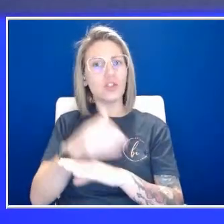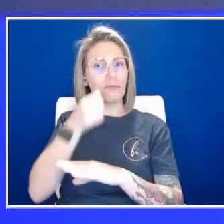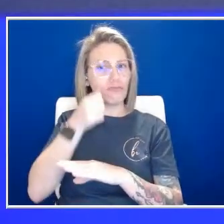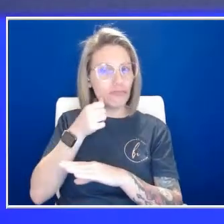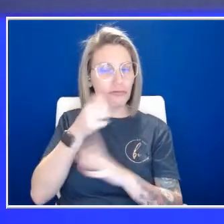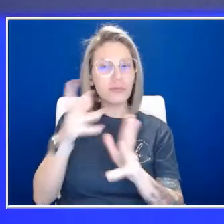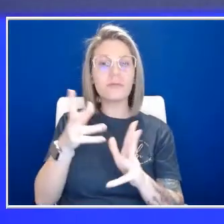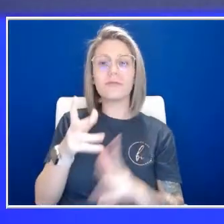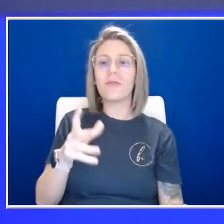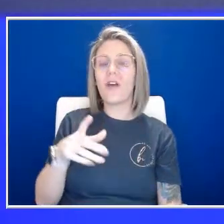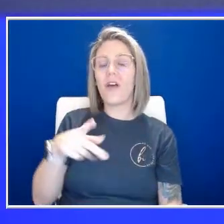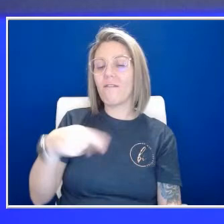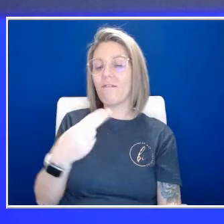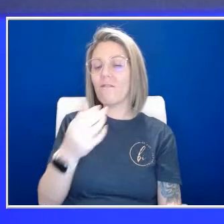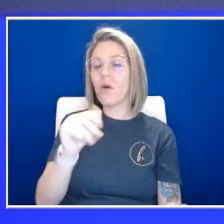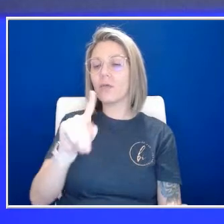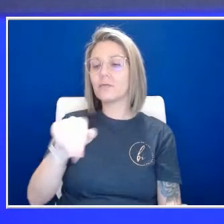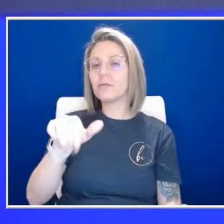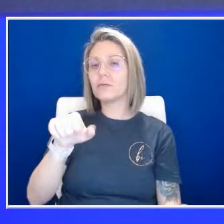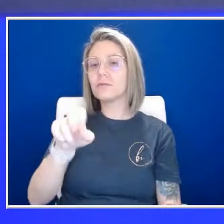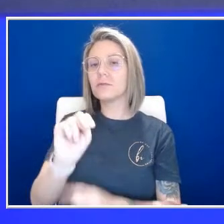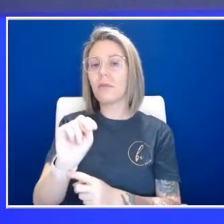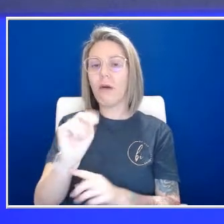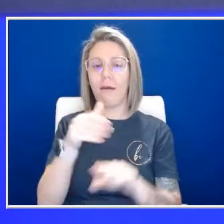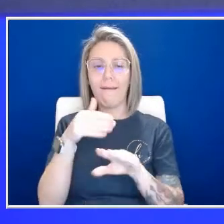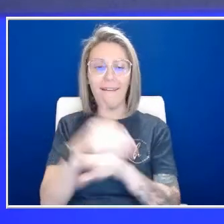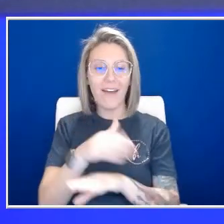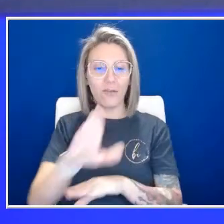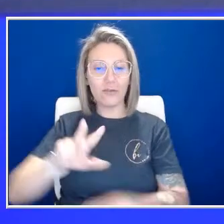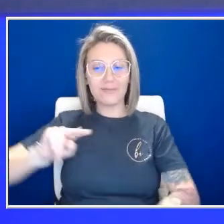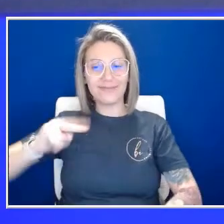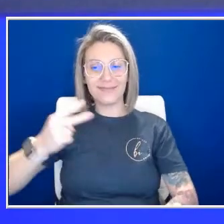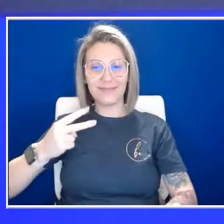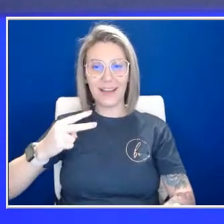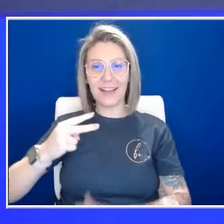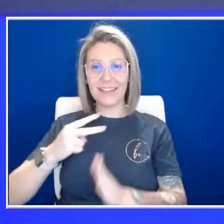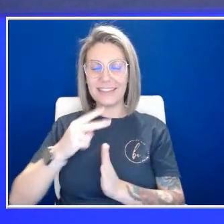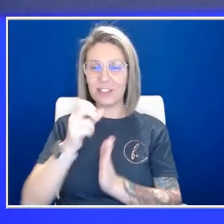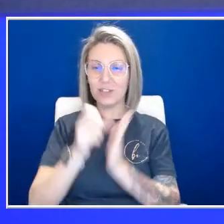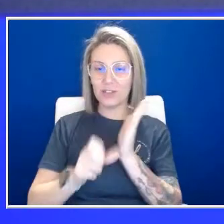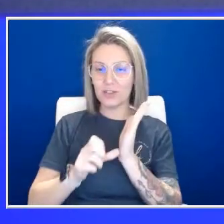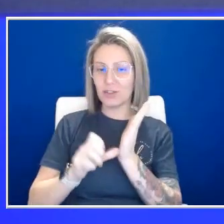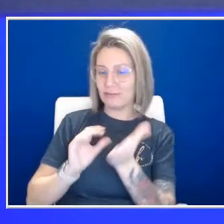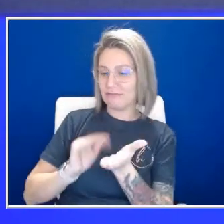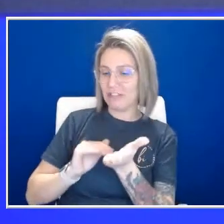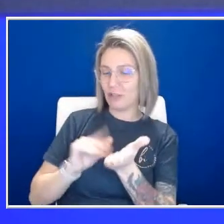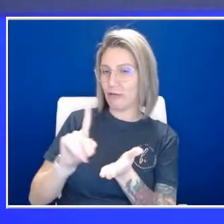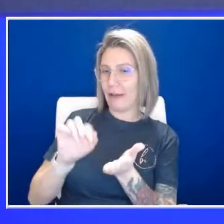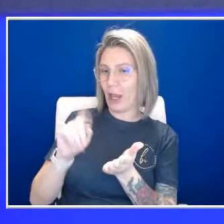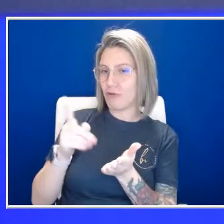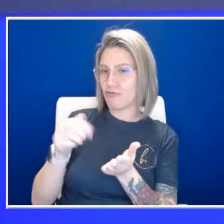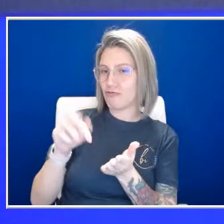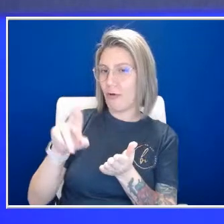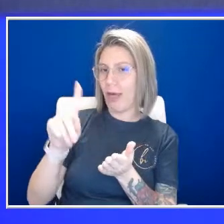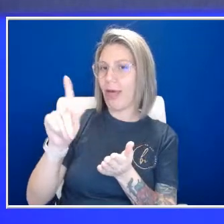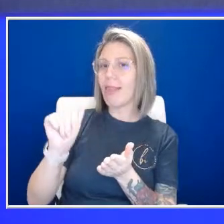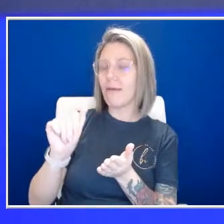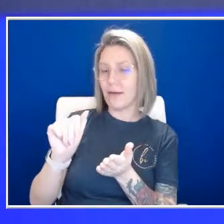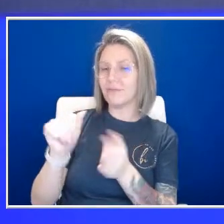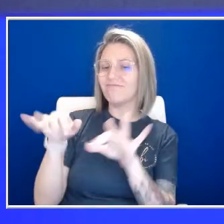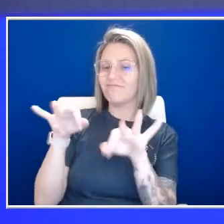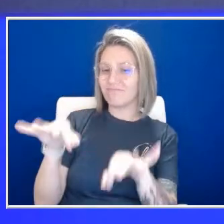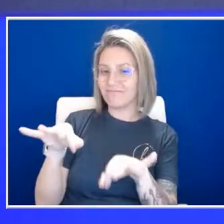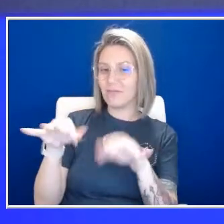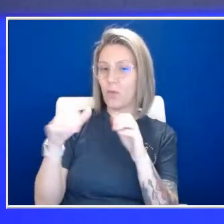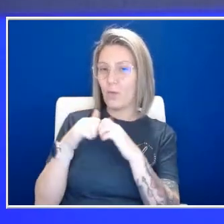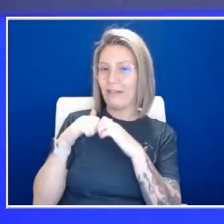came after Vonnie's second surgery that Dr. Tacarella was describing with the reconstruction, yes. So